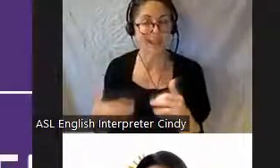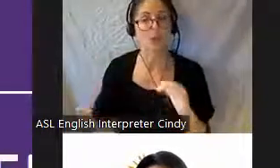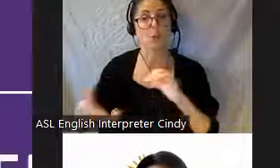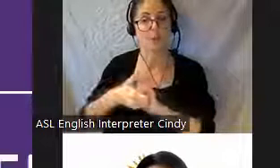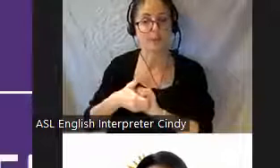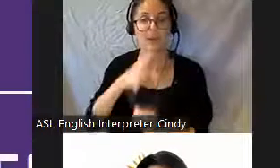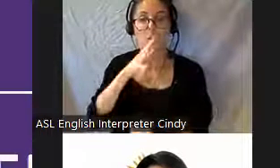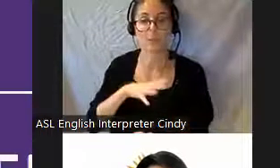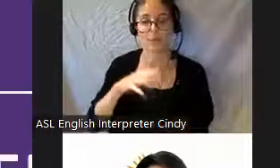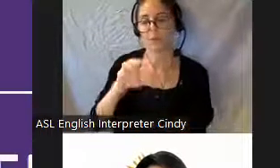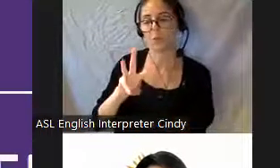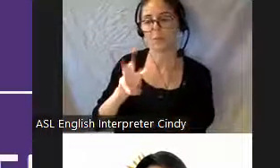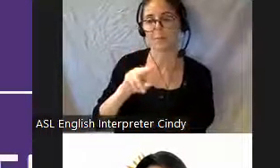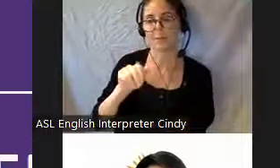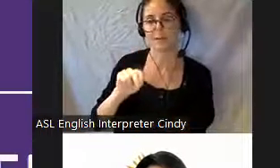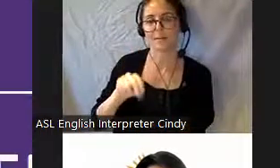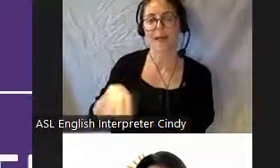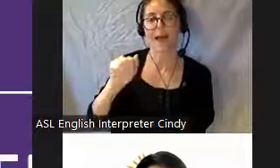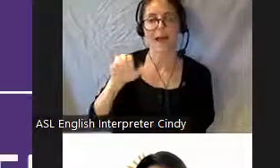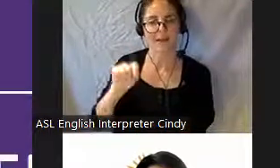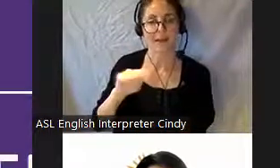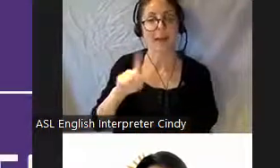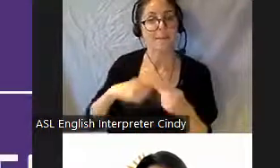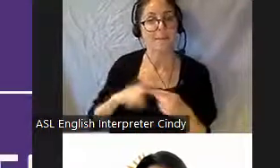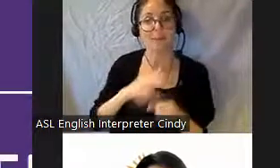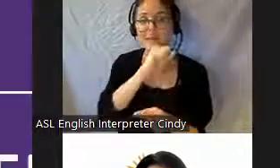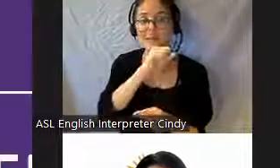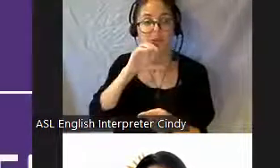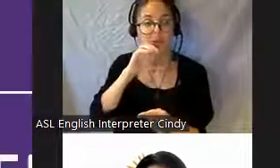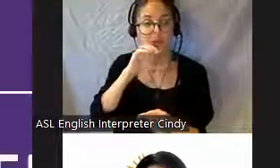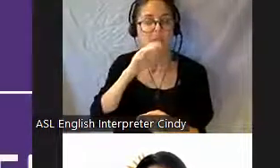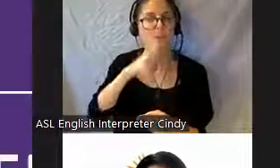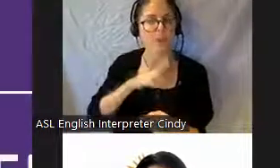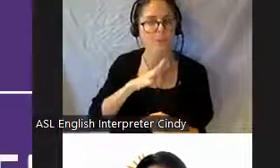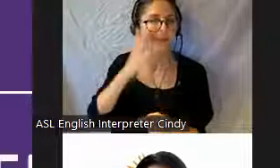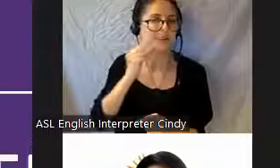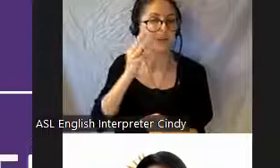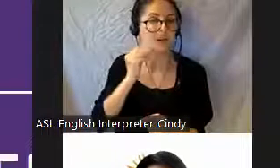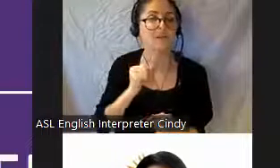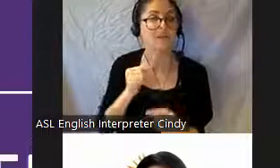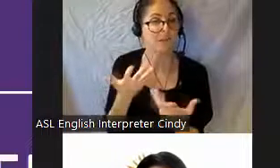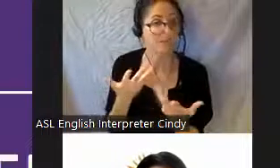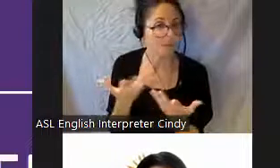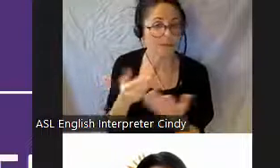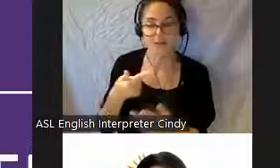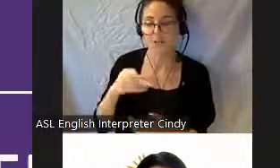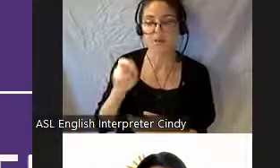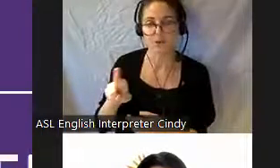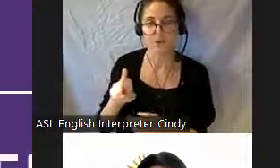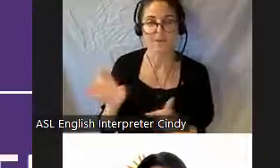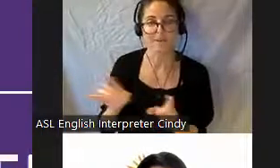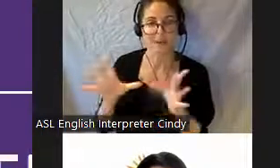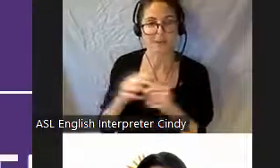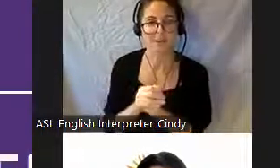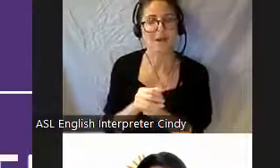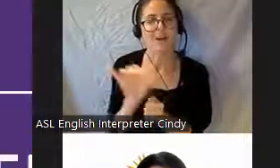on senior women's experiences of gender-based violence and on the intersections of employment